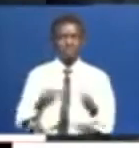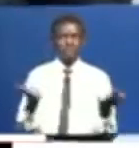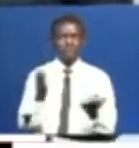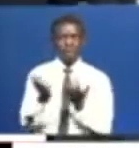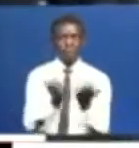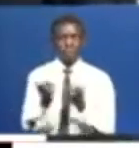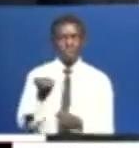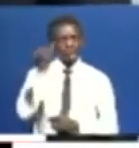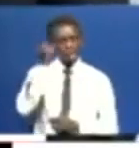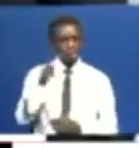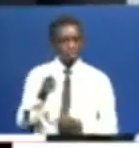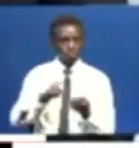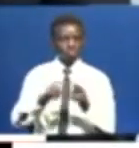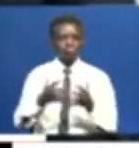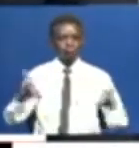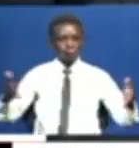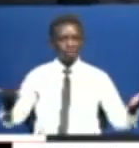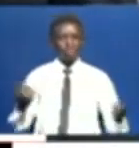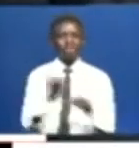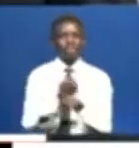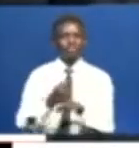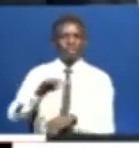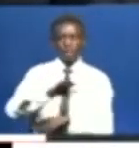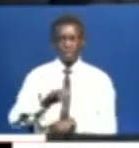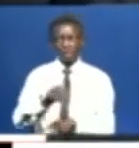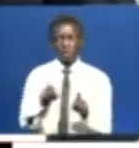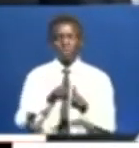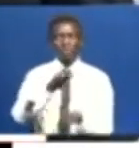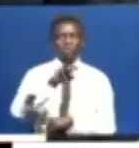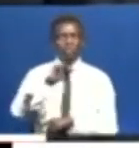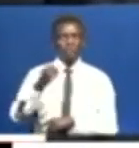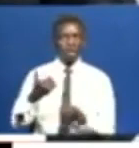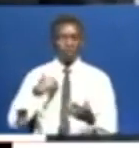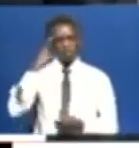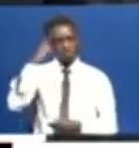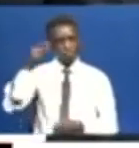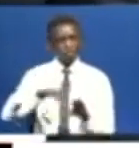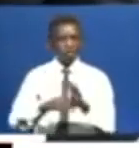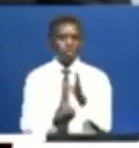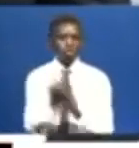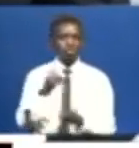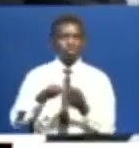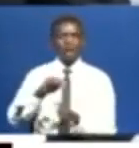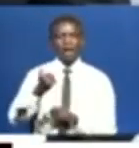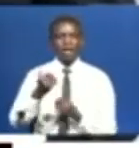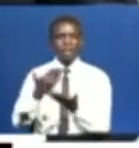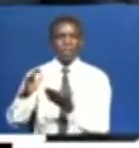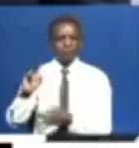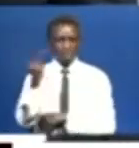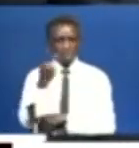is to expand horizons, as I said. An SME often has dreams about growing to other parts of Kenya, to other parts of